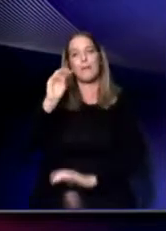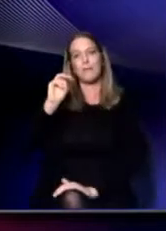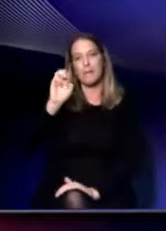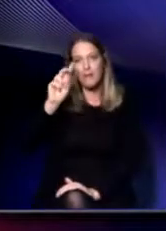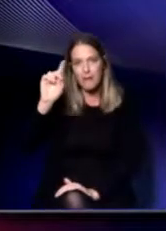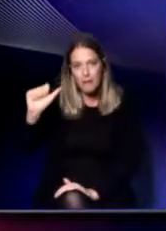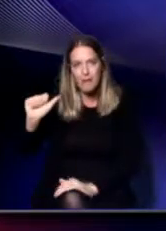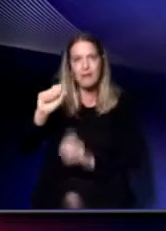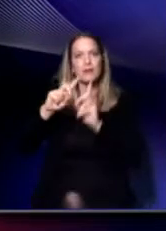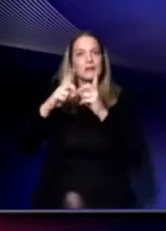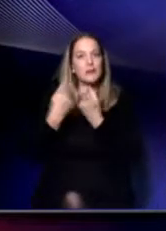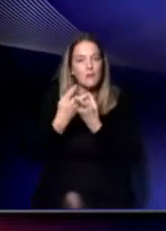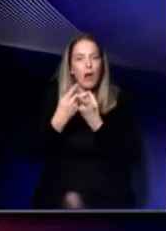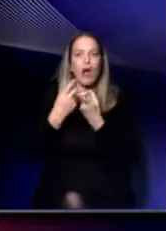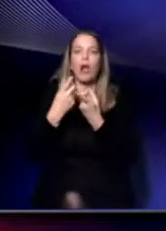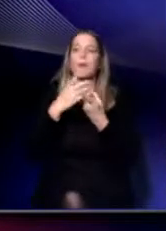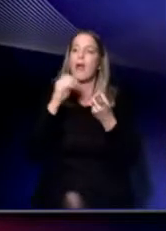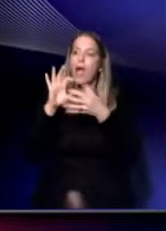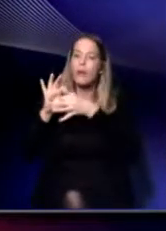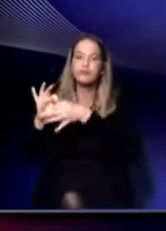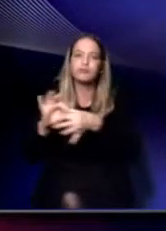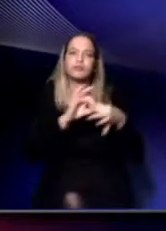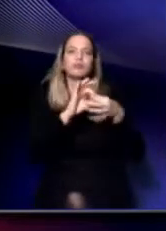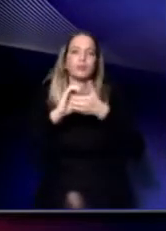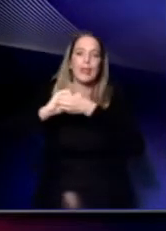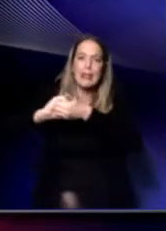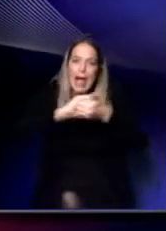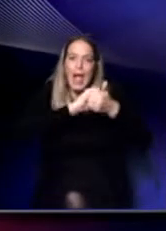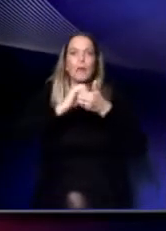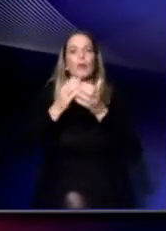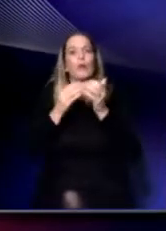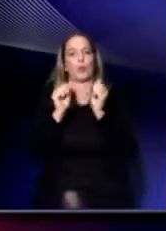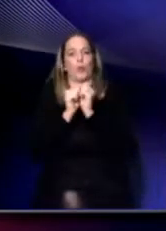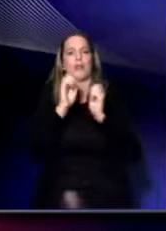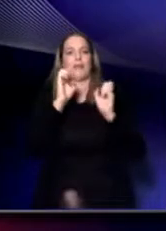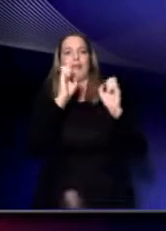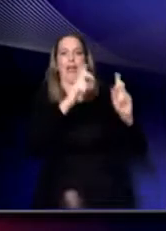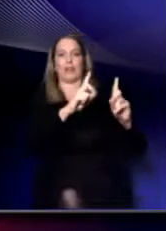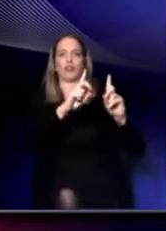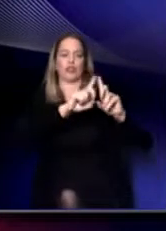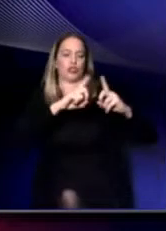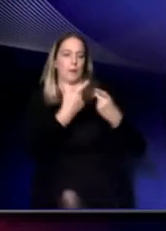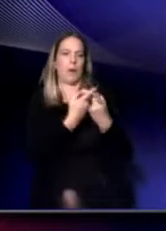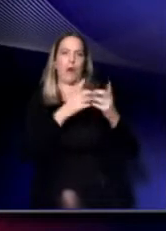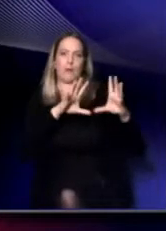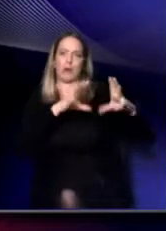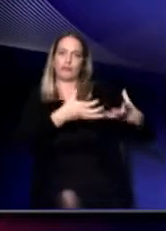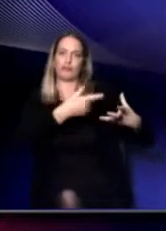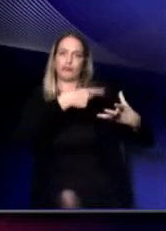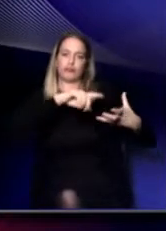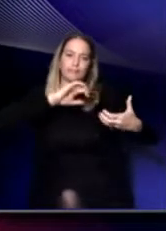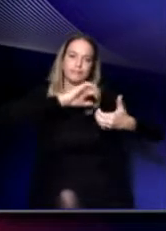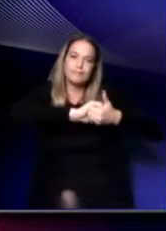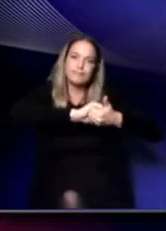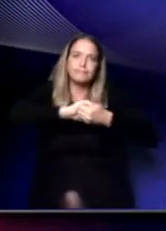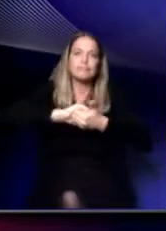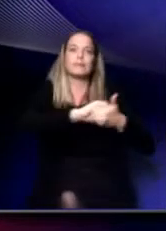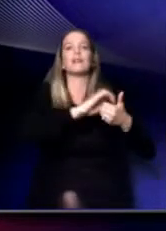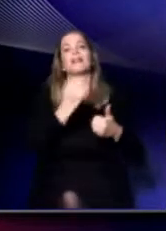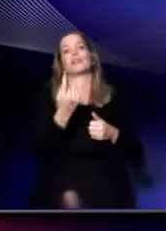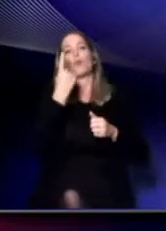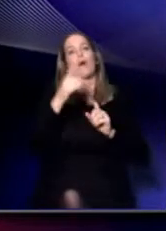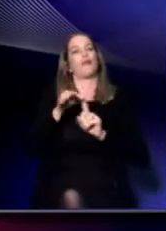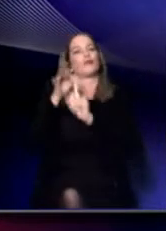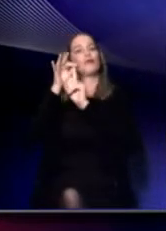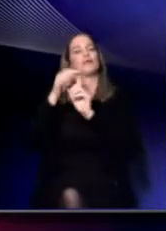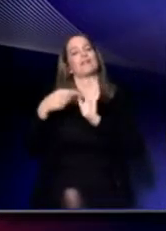makes as well as the collaborative efforts made through the education division. And this video is just one unique example of what we do at the